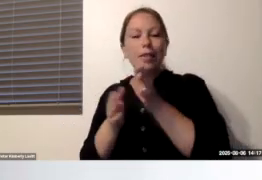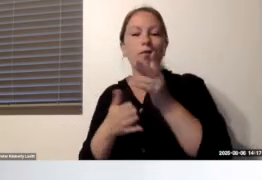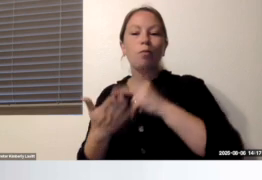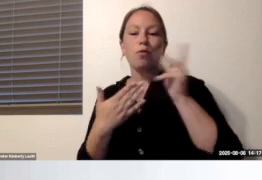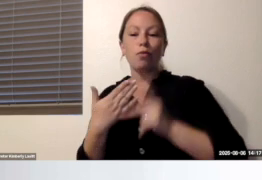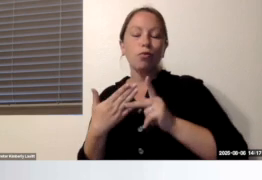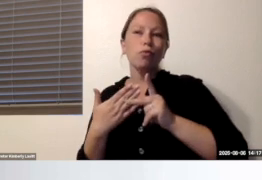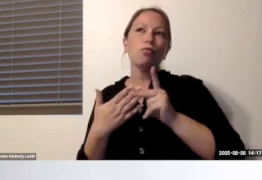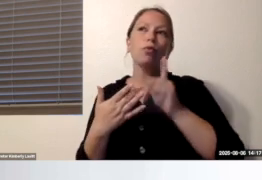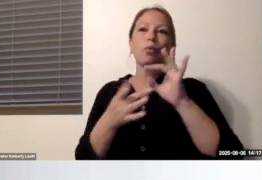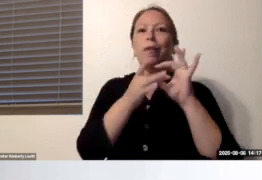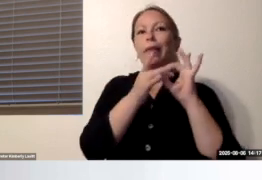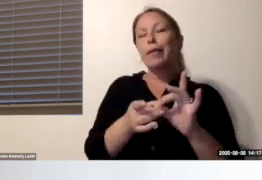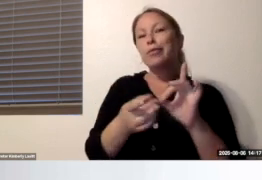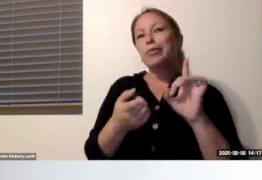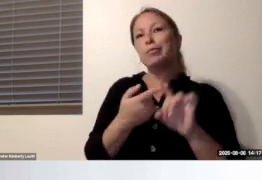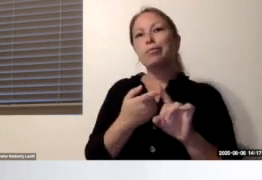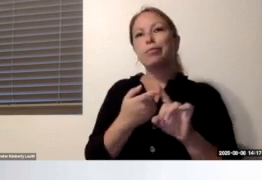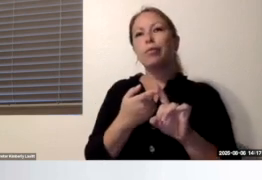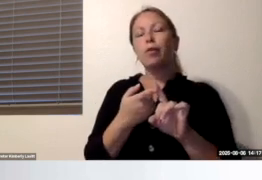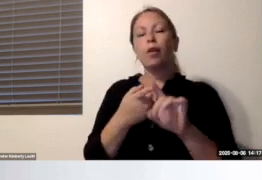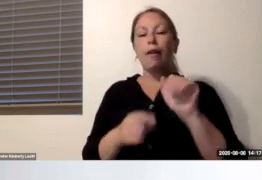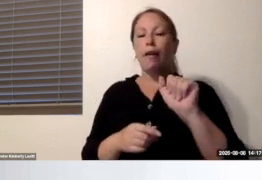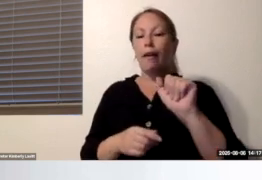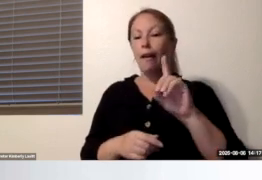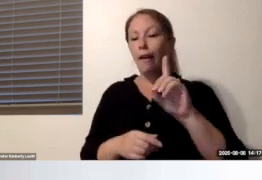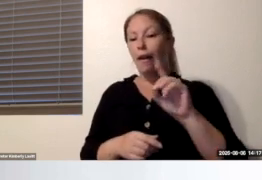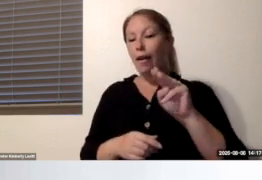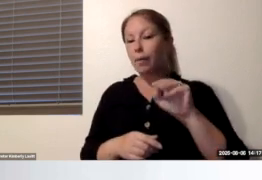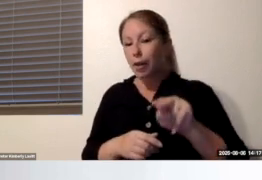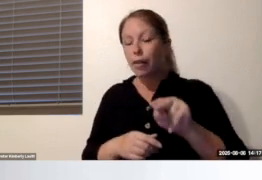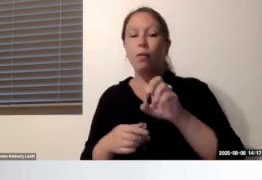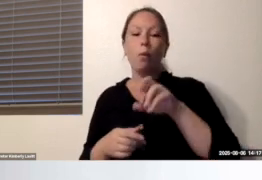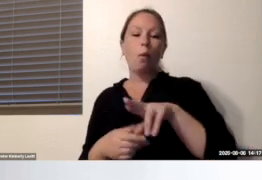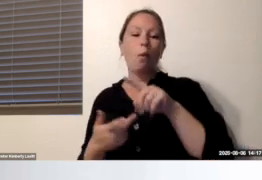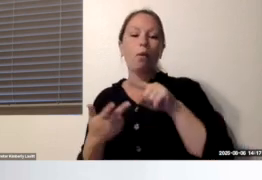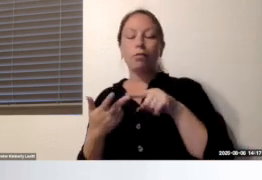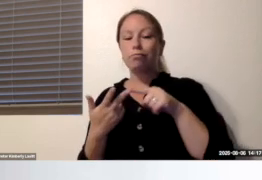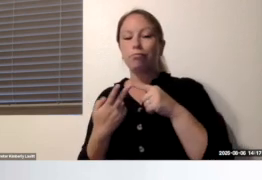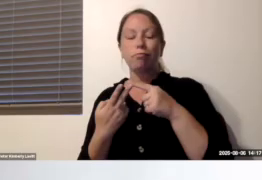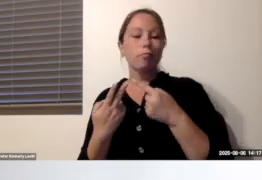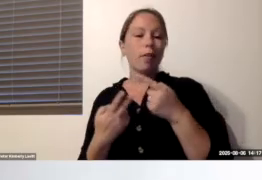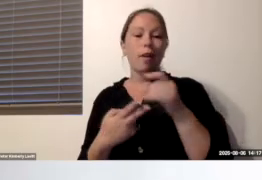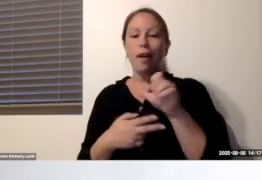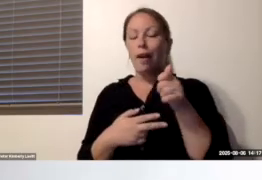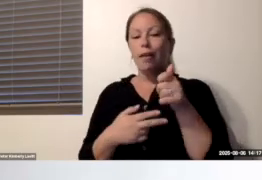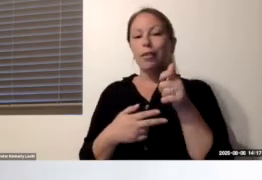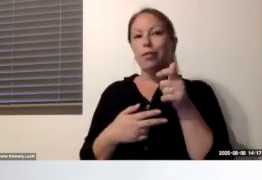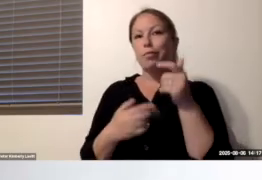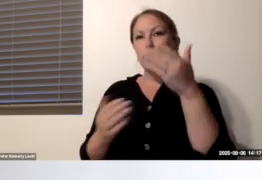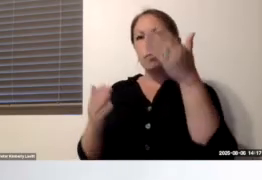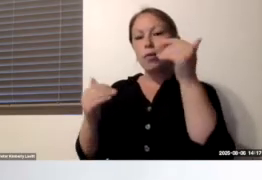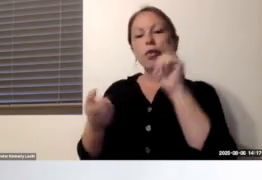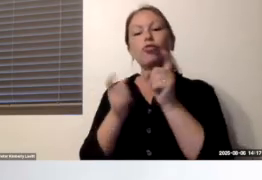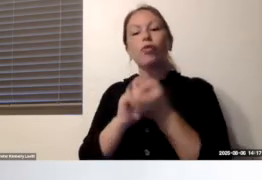either related to administration or any anticipated